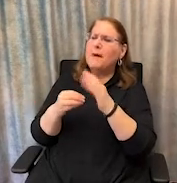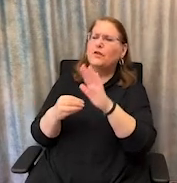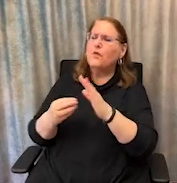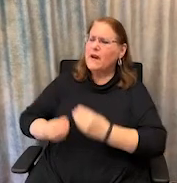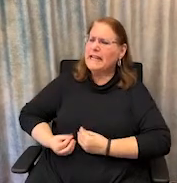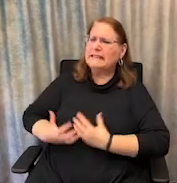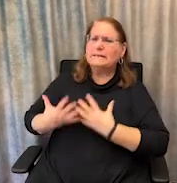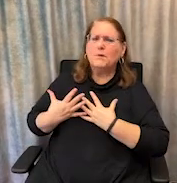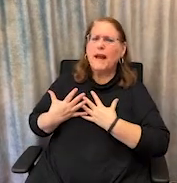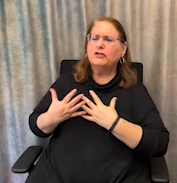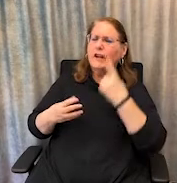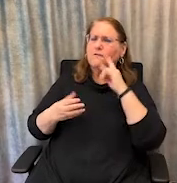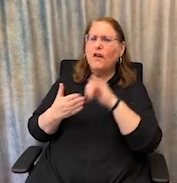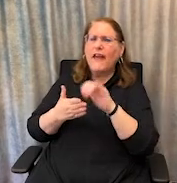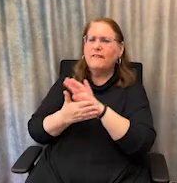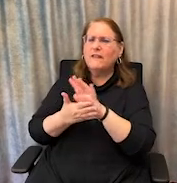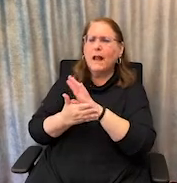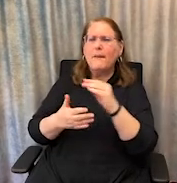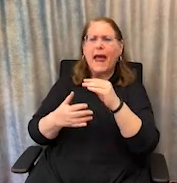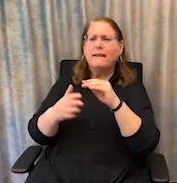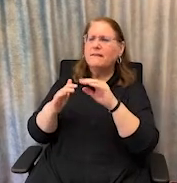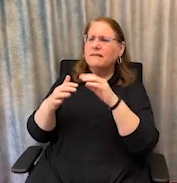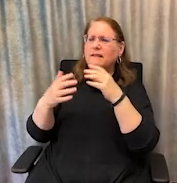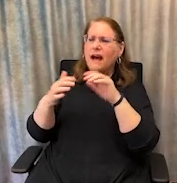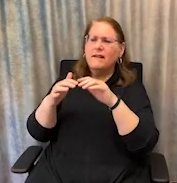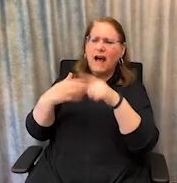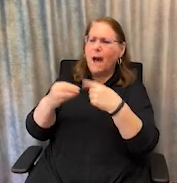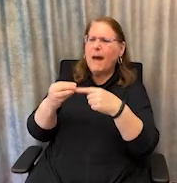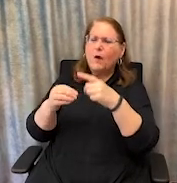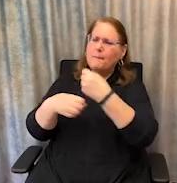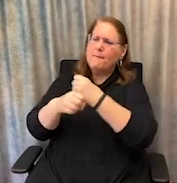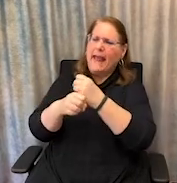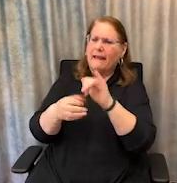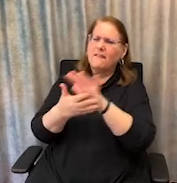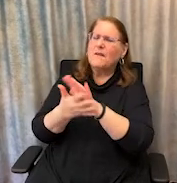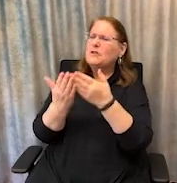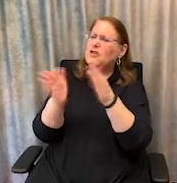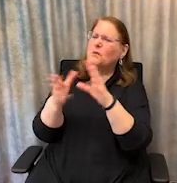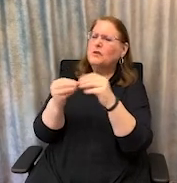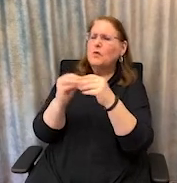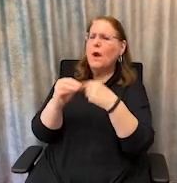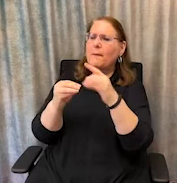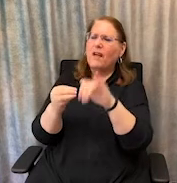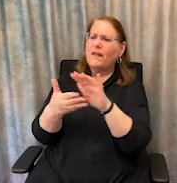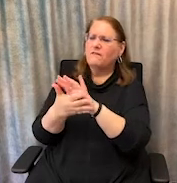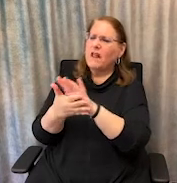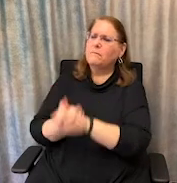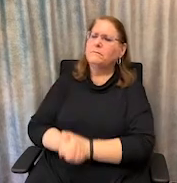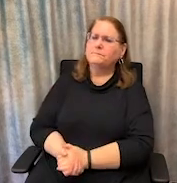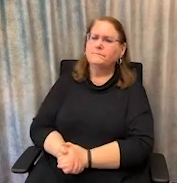your inspiration for the film and the making of the film, just the general story about